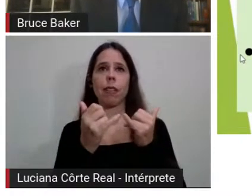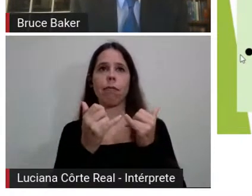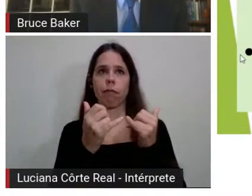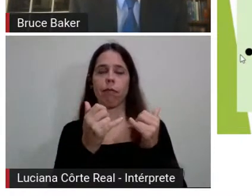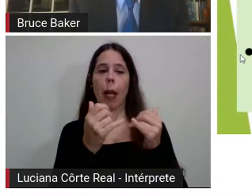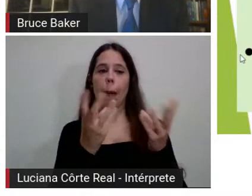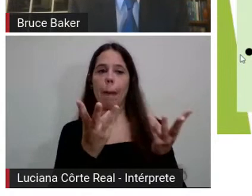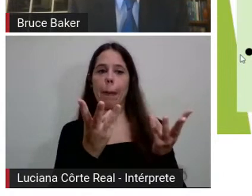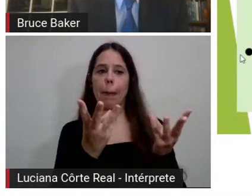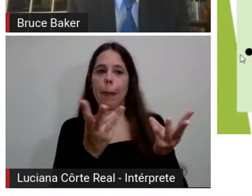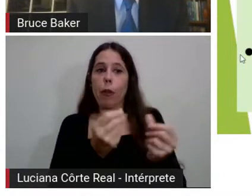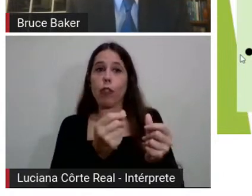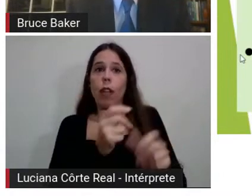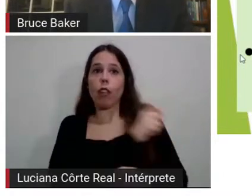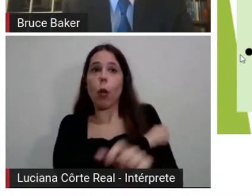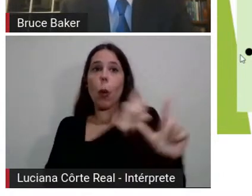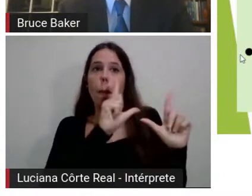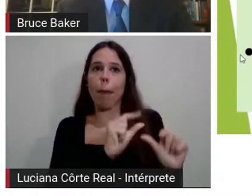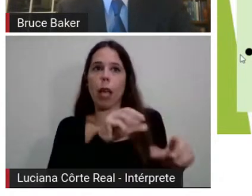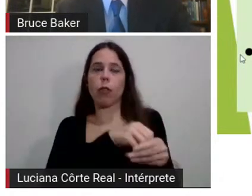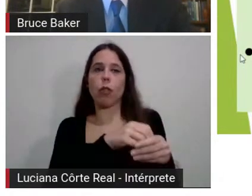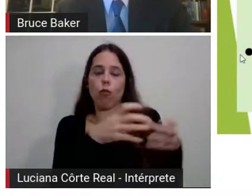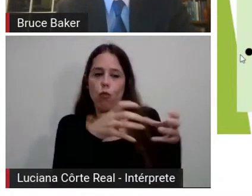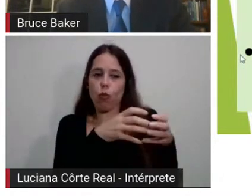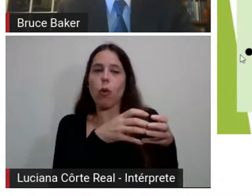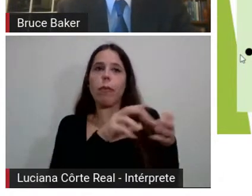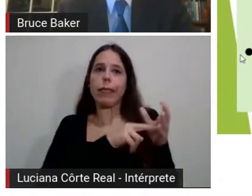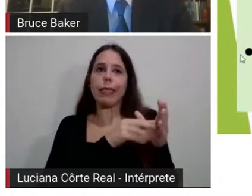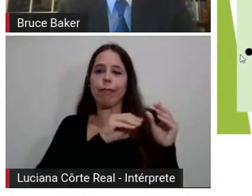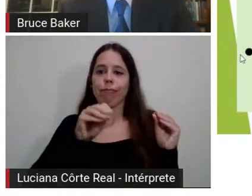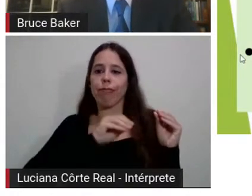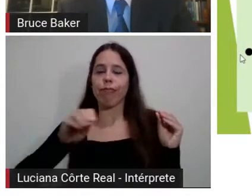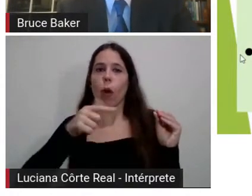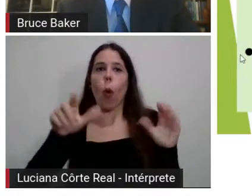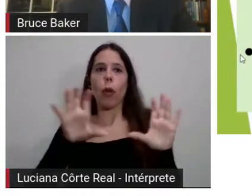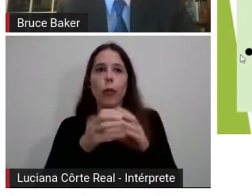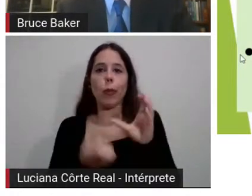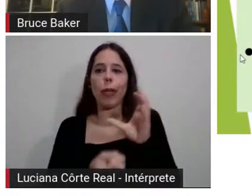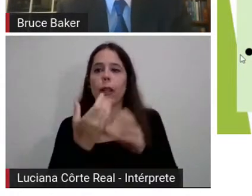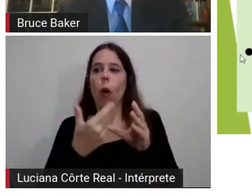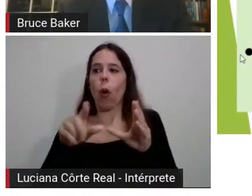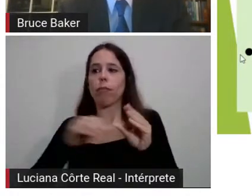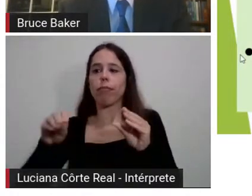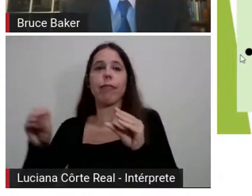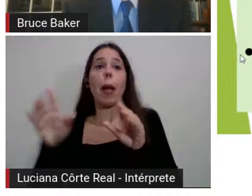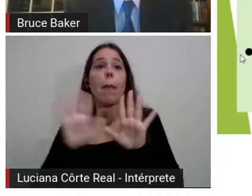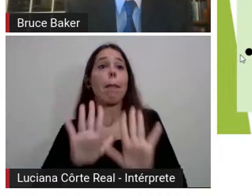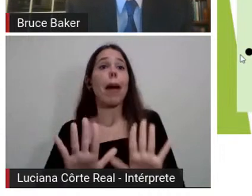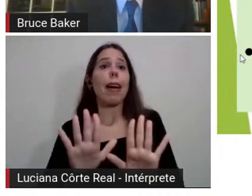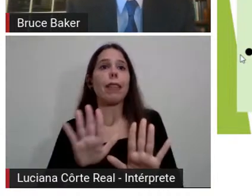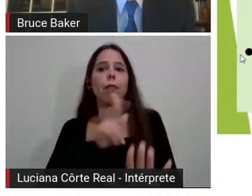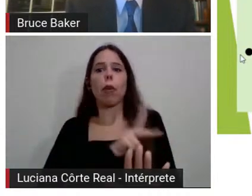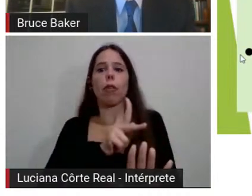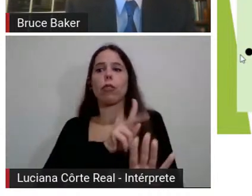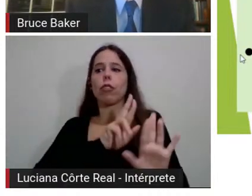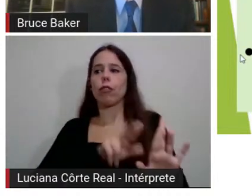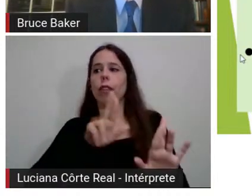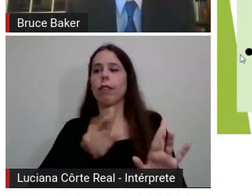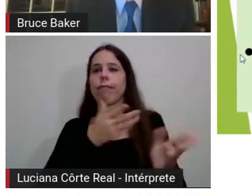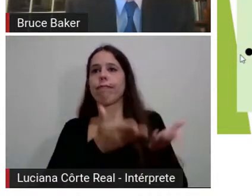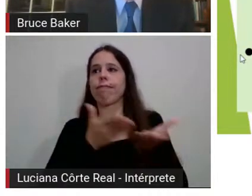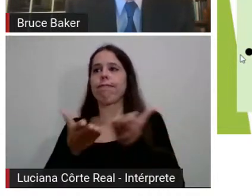bons profissionais. Yeah, the big trade-off challenge is how to attract